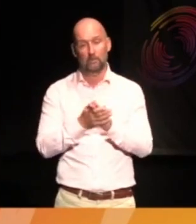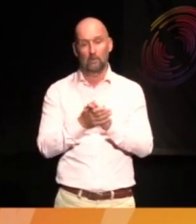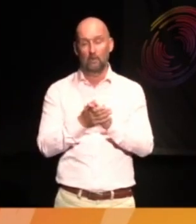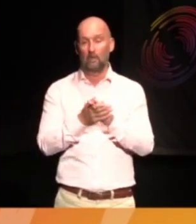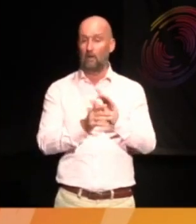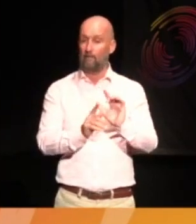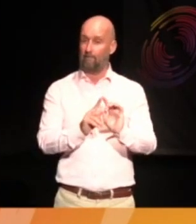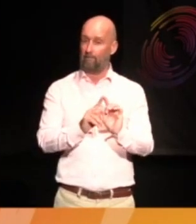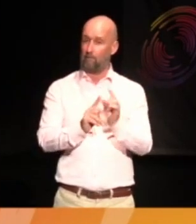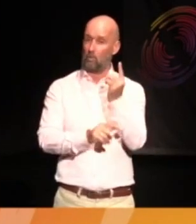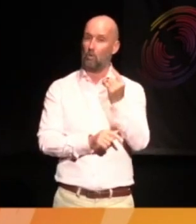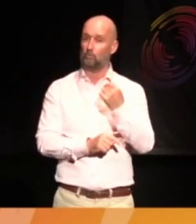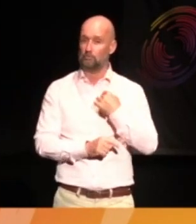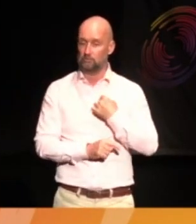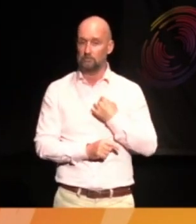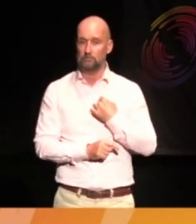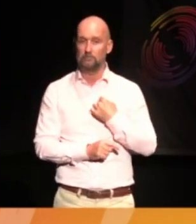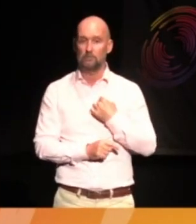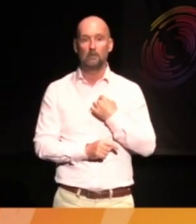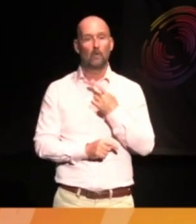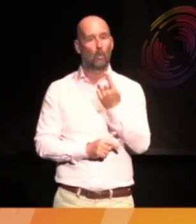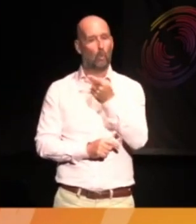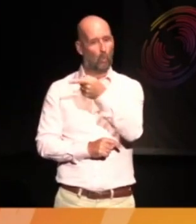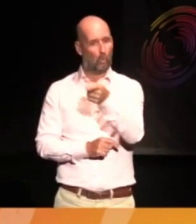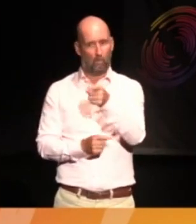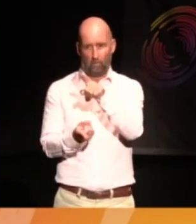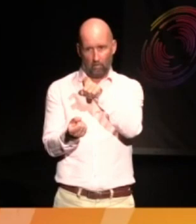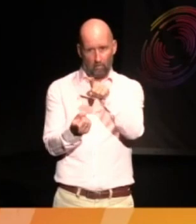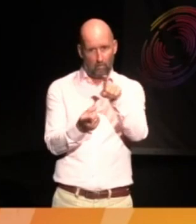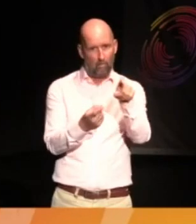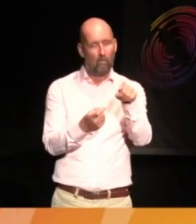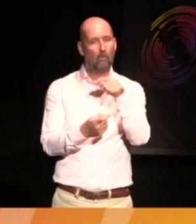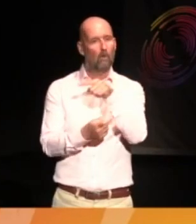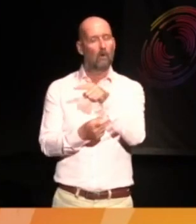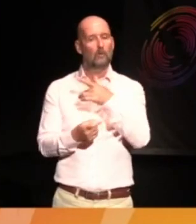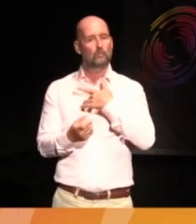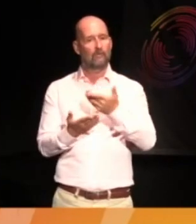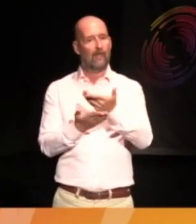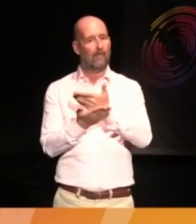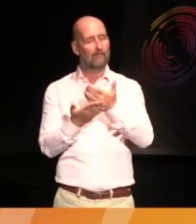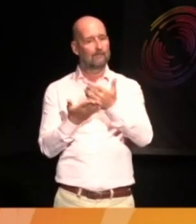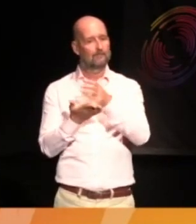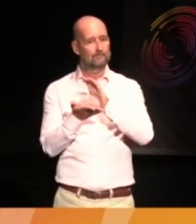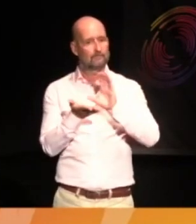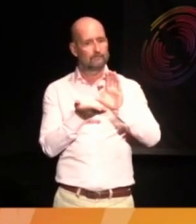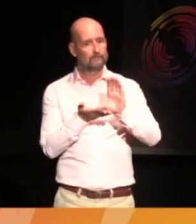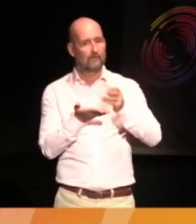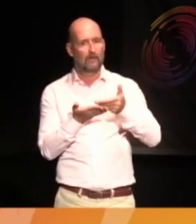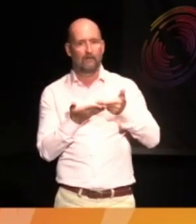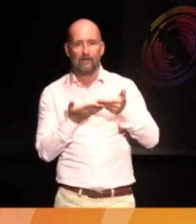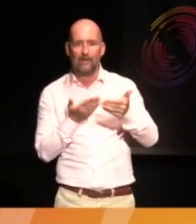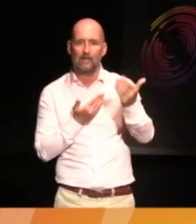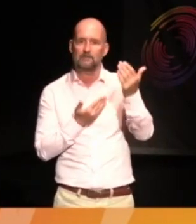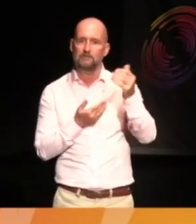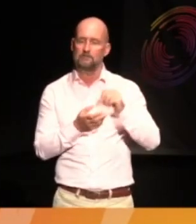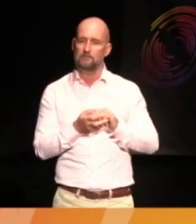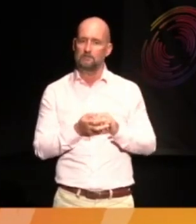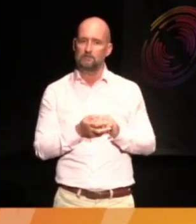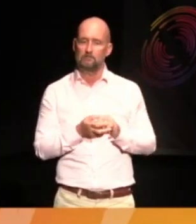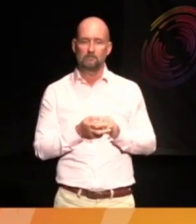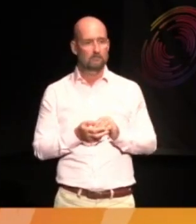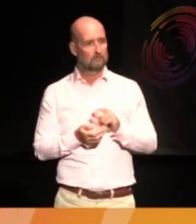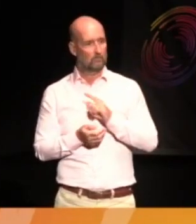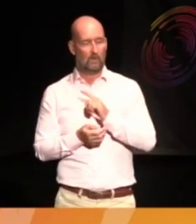from the people I've been talking to, is often financial security and stability. So to start off, we need enough money to live